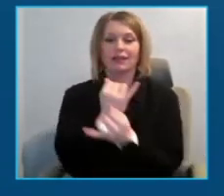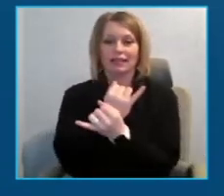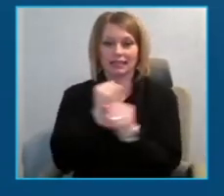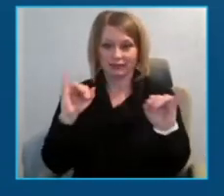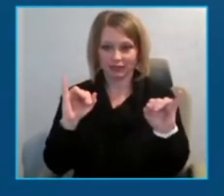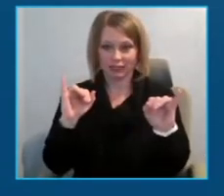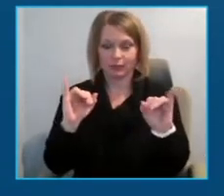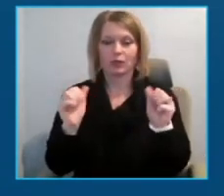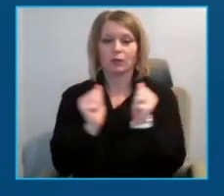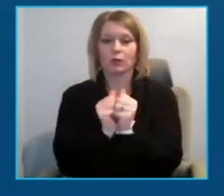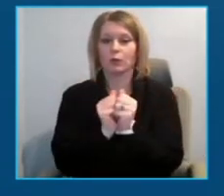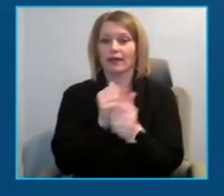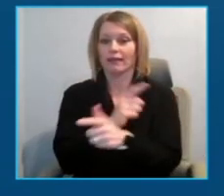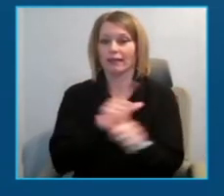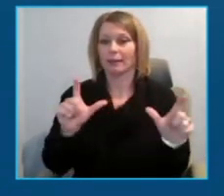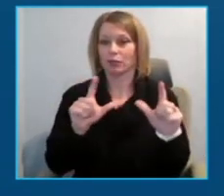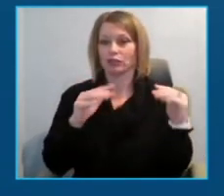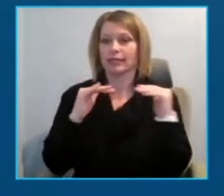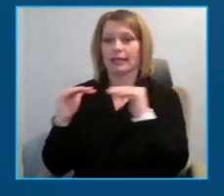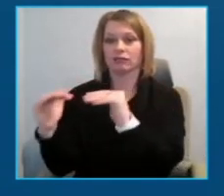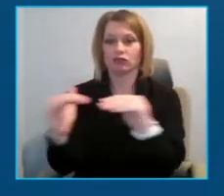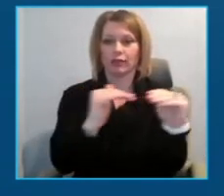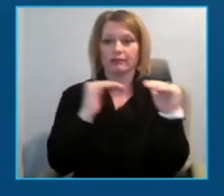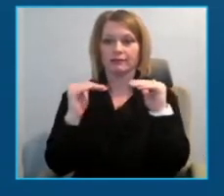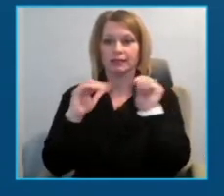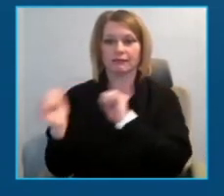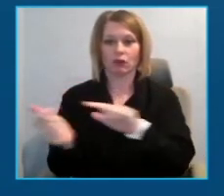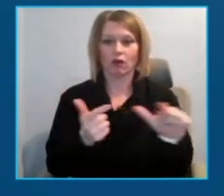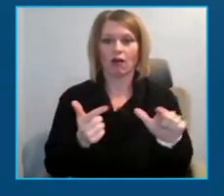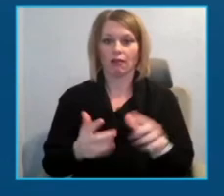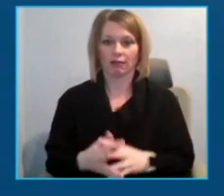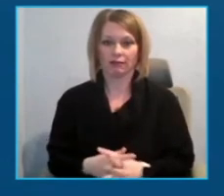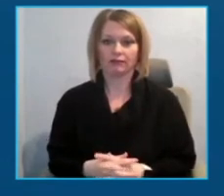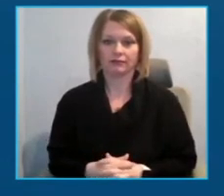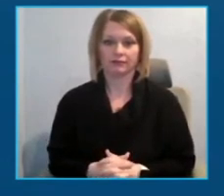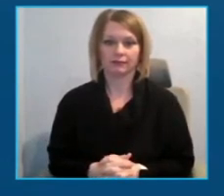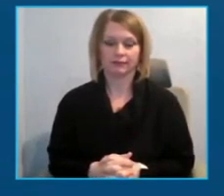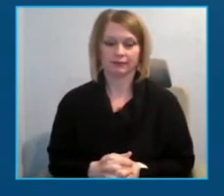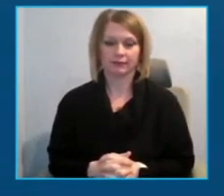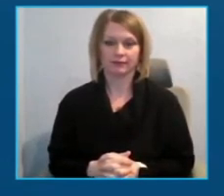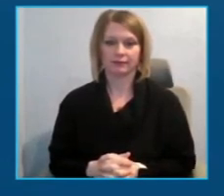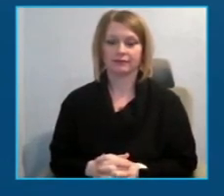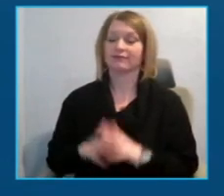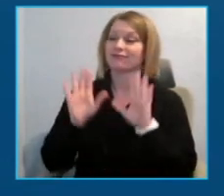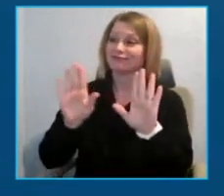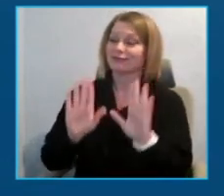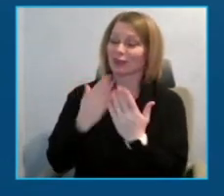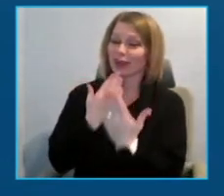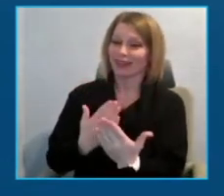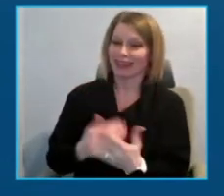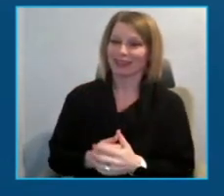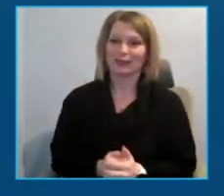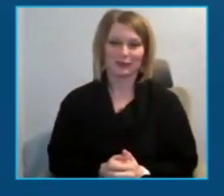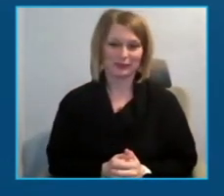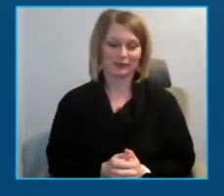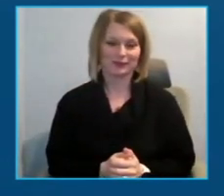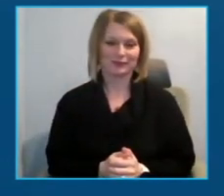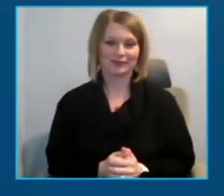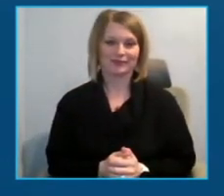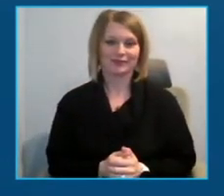indivisible, with liberty and justice for all. Great, thank you. We will